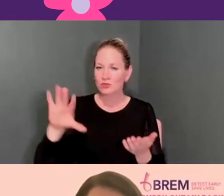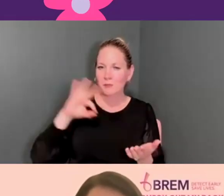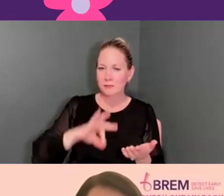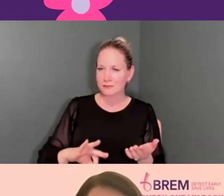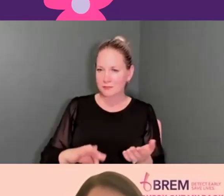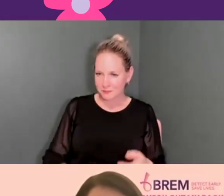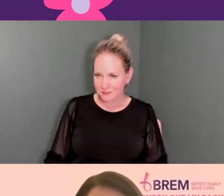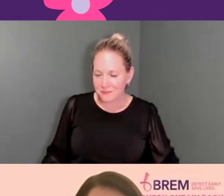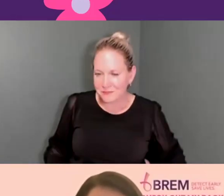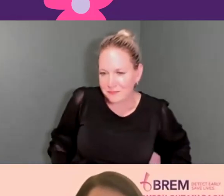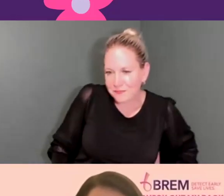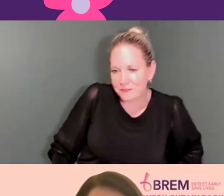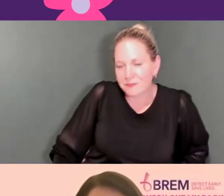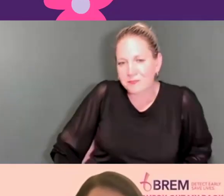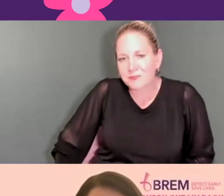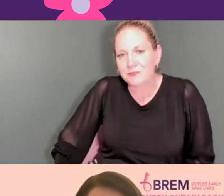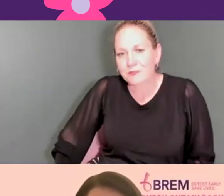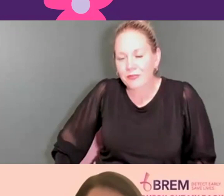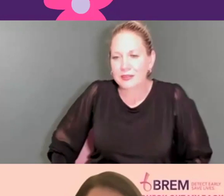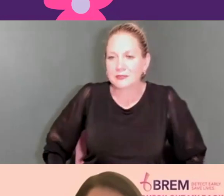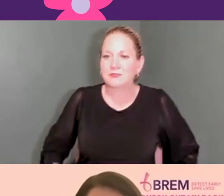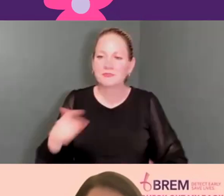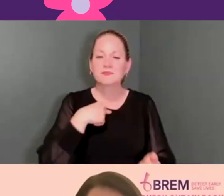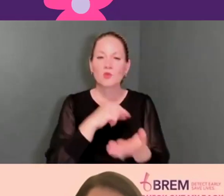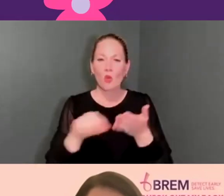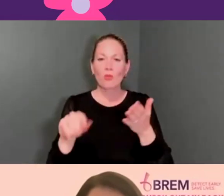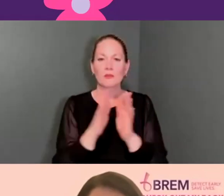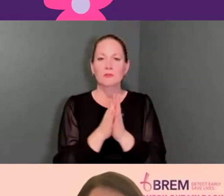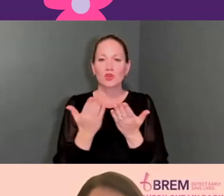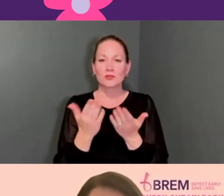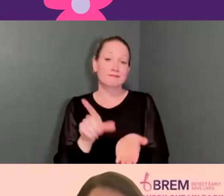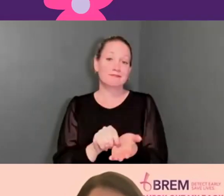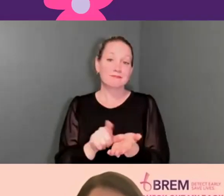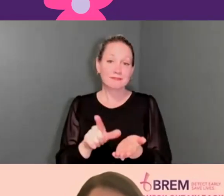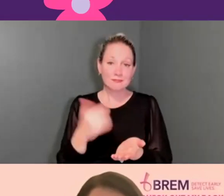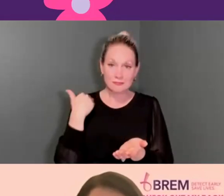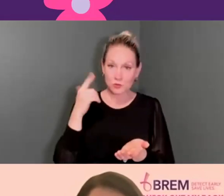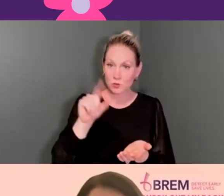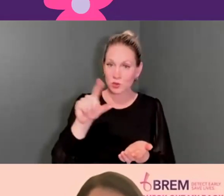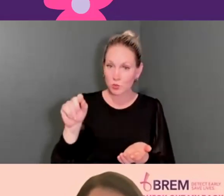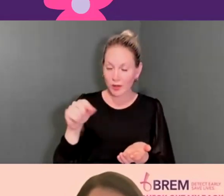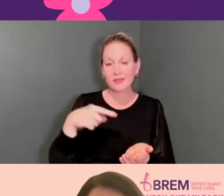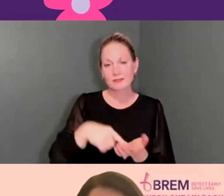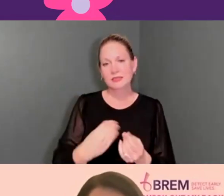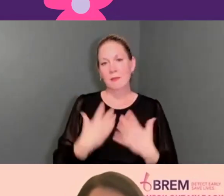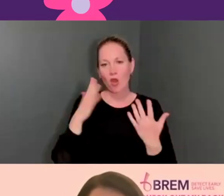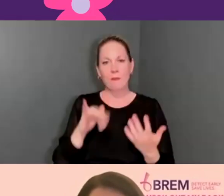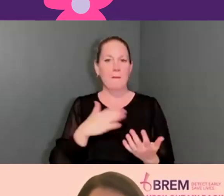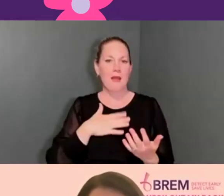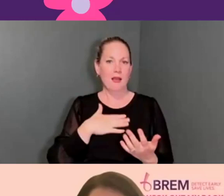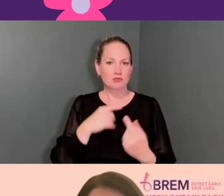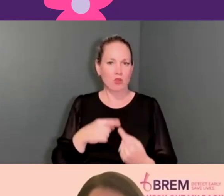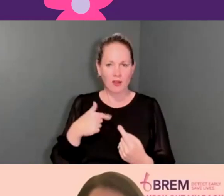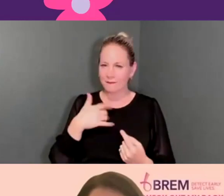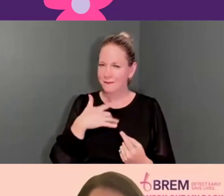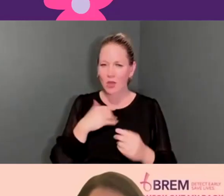so I wrote that book. It came out in 2020, inspired by my own struggle with feeling like there wasn't a collection of